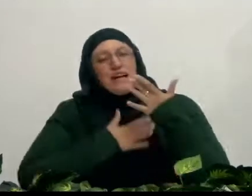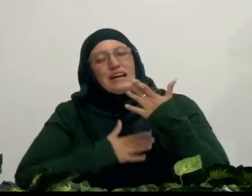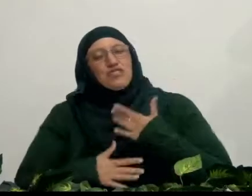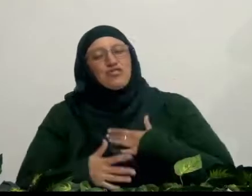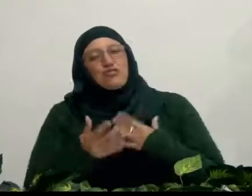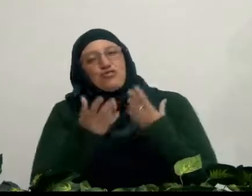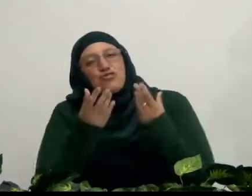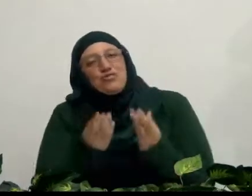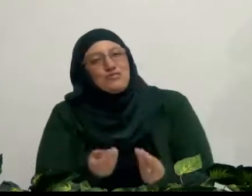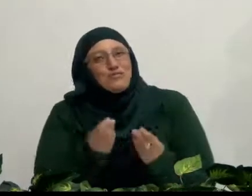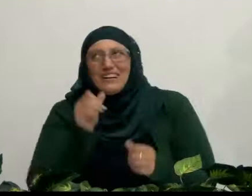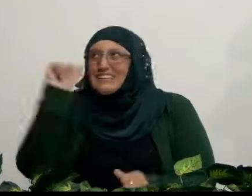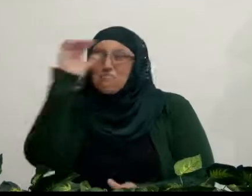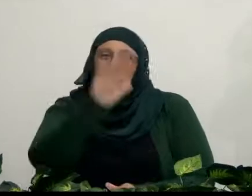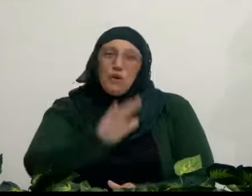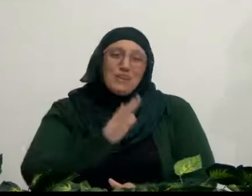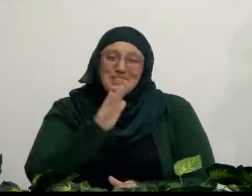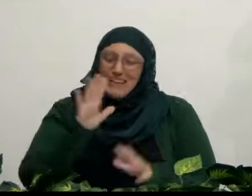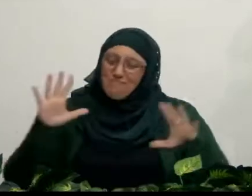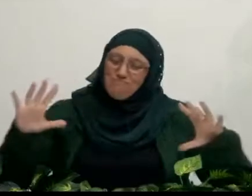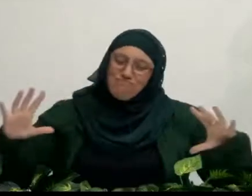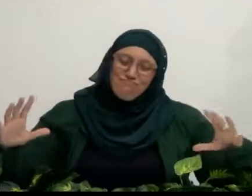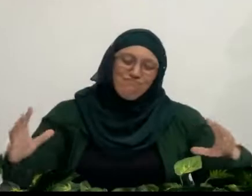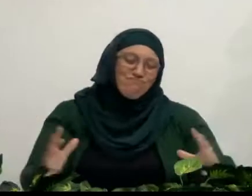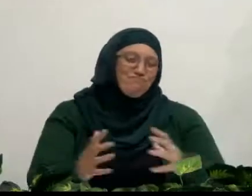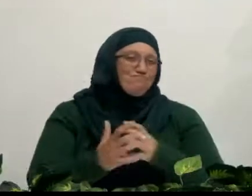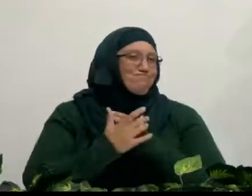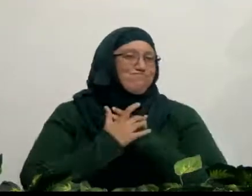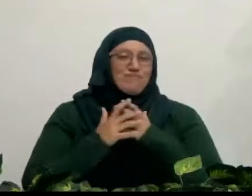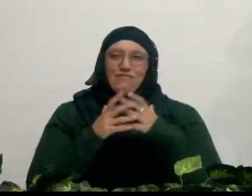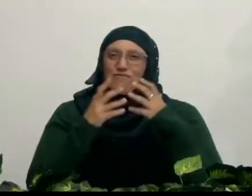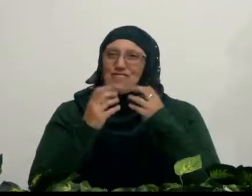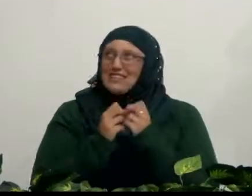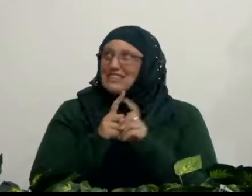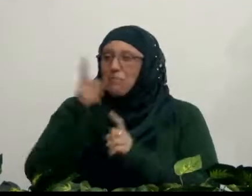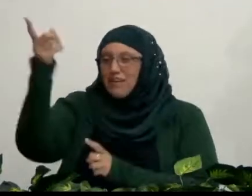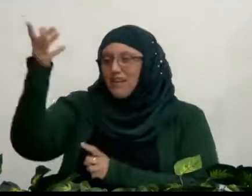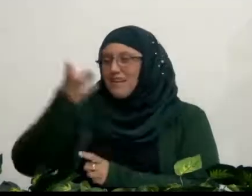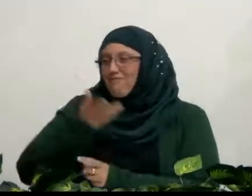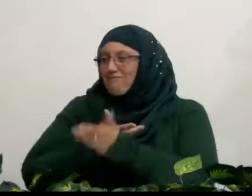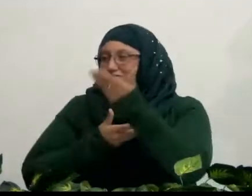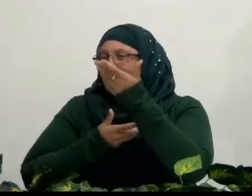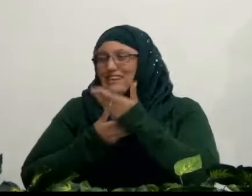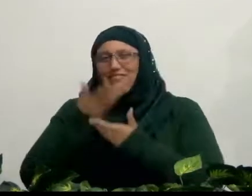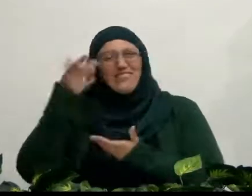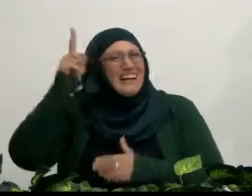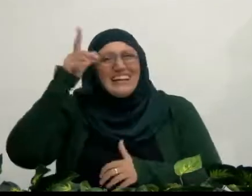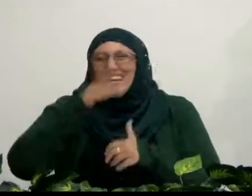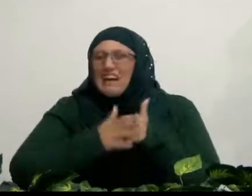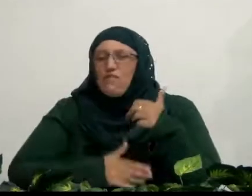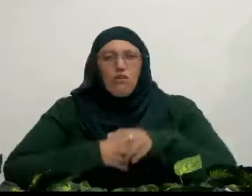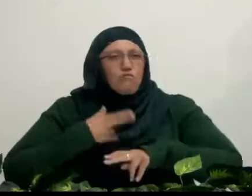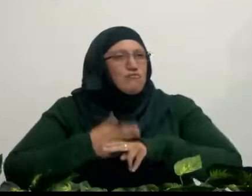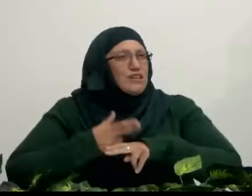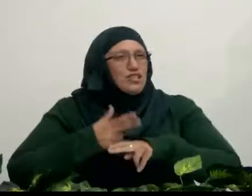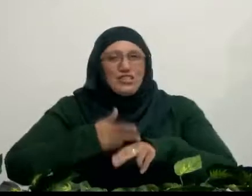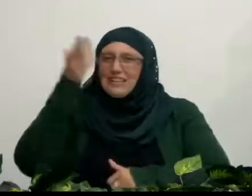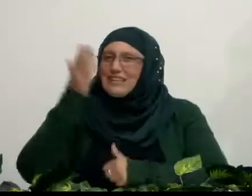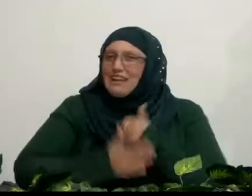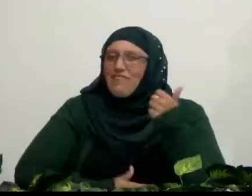mercy encompasses everything, and so is His giving. He never rushes His